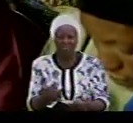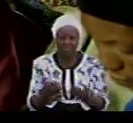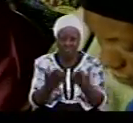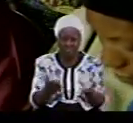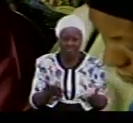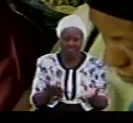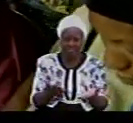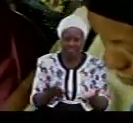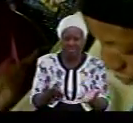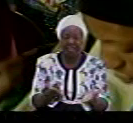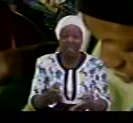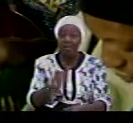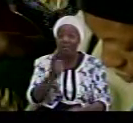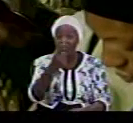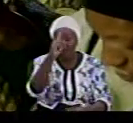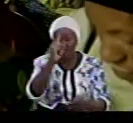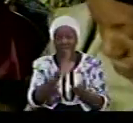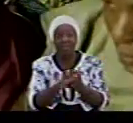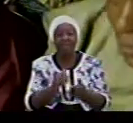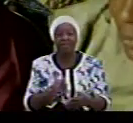Only believe.